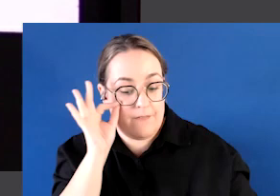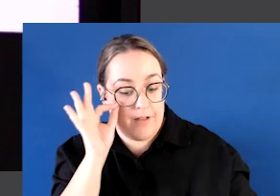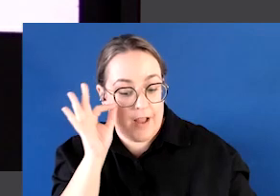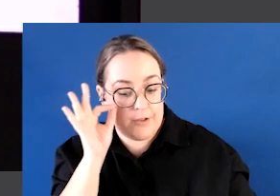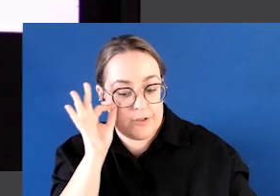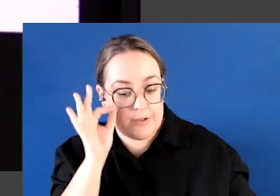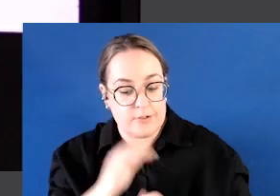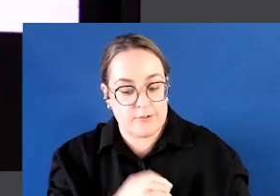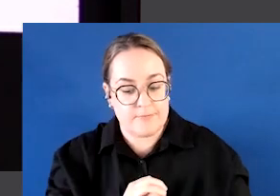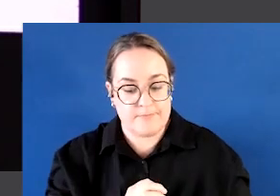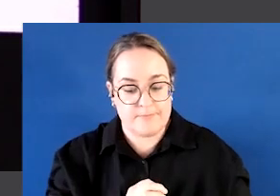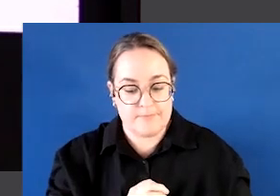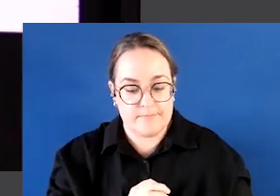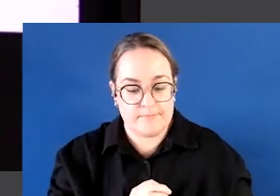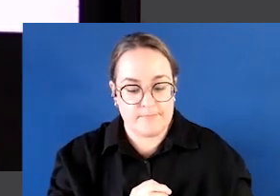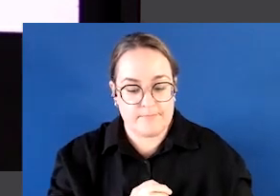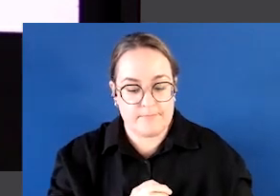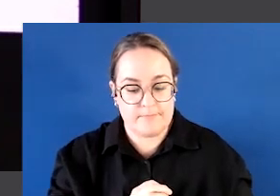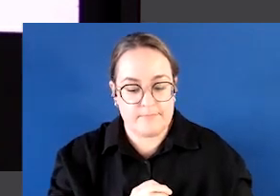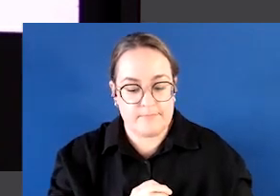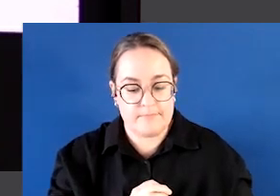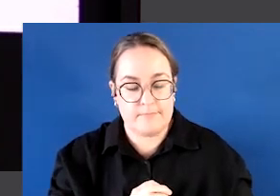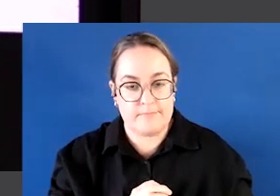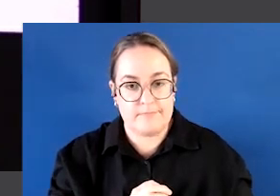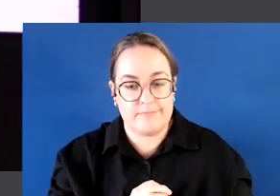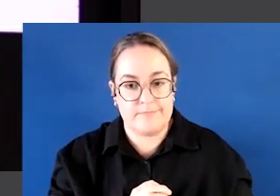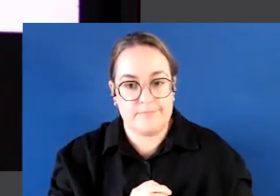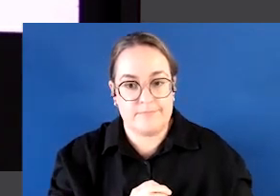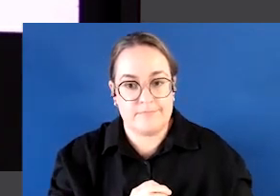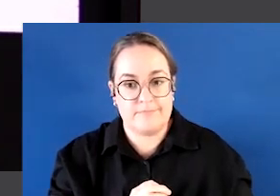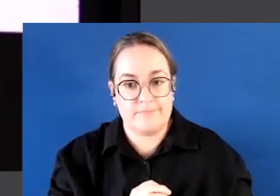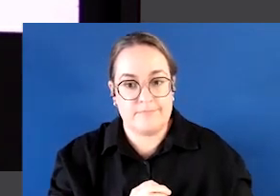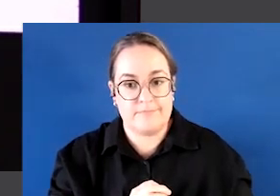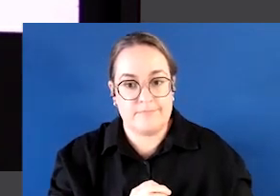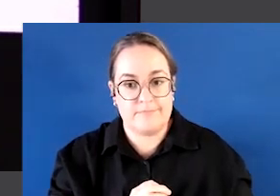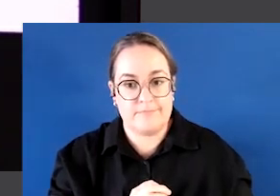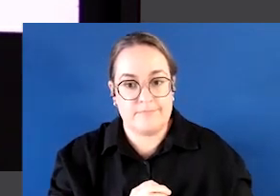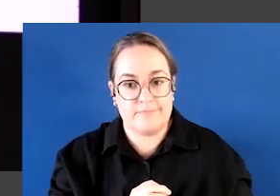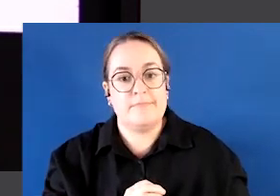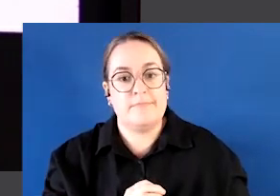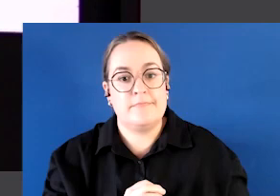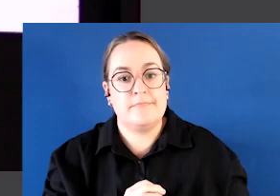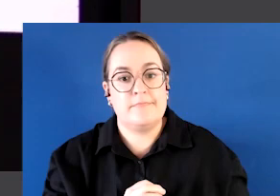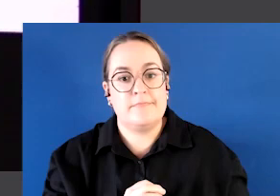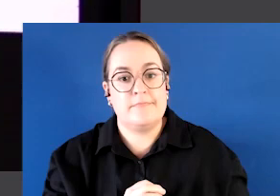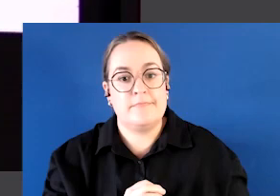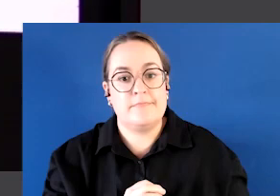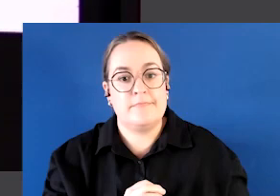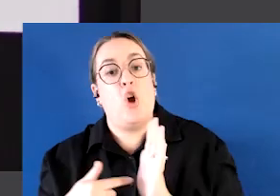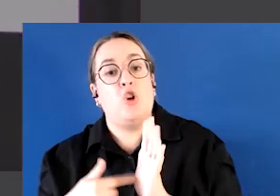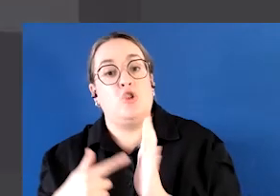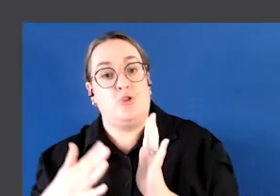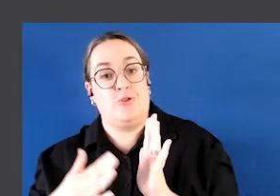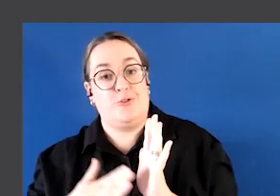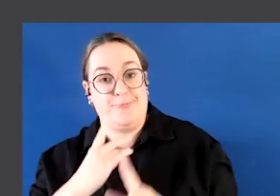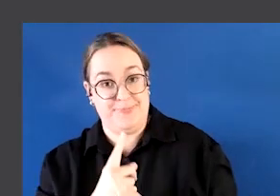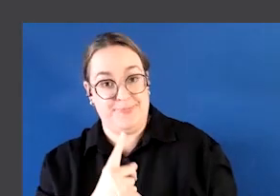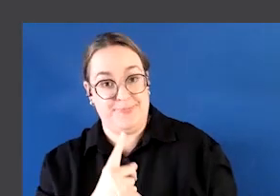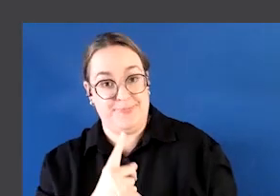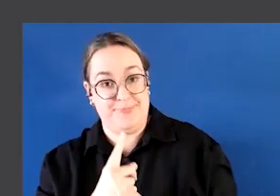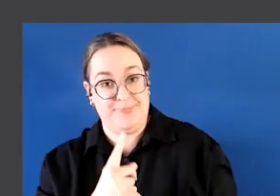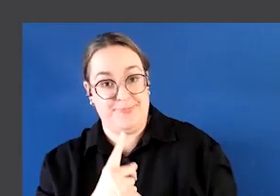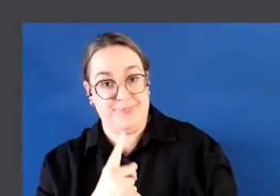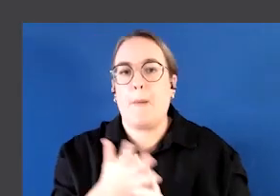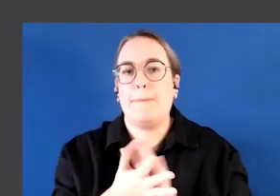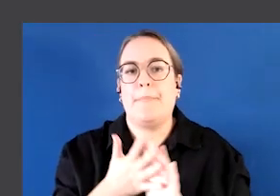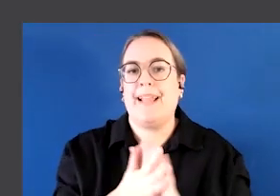our experiences at MTIA in relation to what we've been speaking about. Thanks, Tom. Thanks, Josh. So I guess